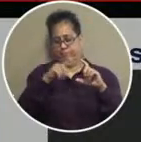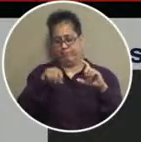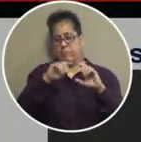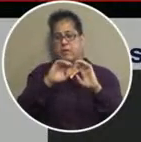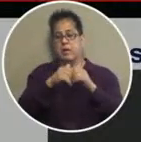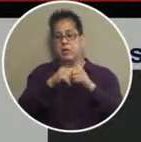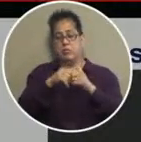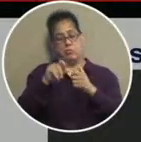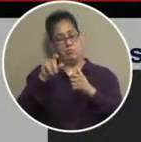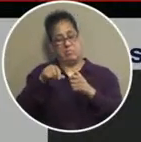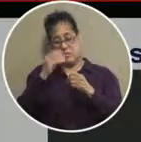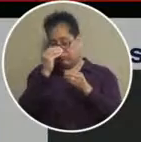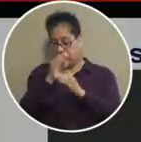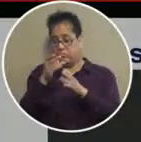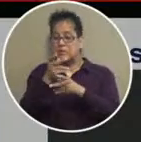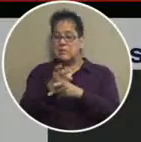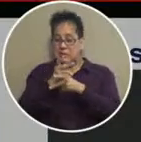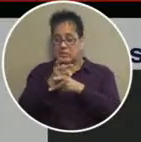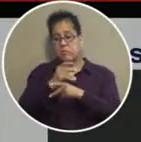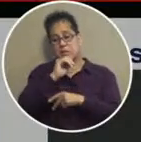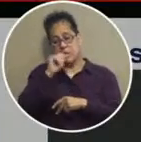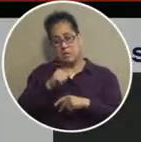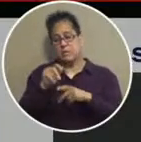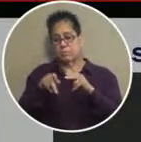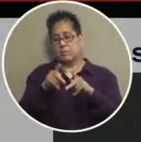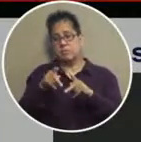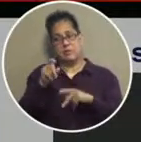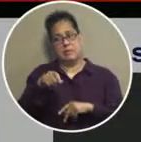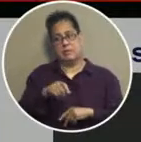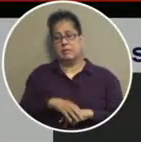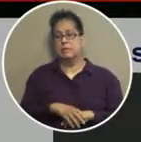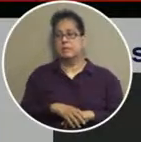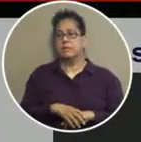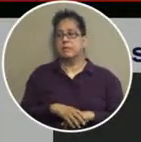caring for our elders. Next slide, please.